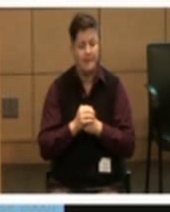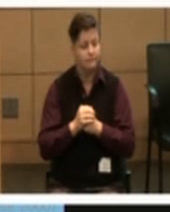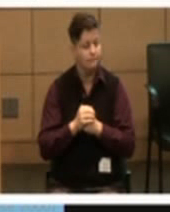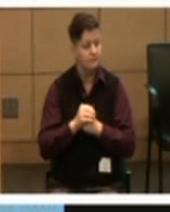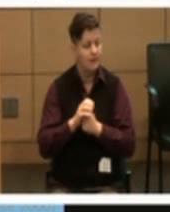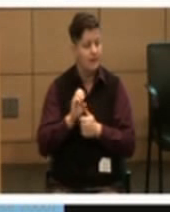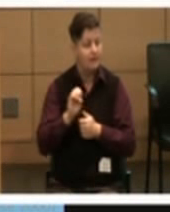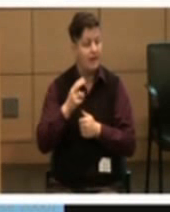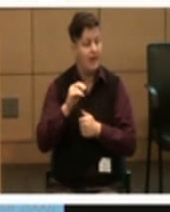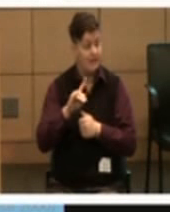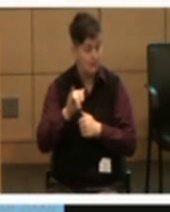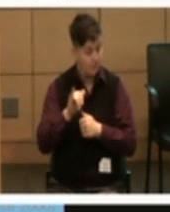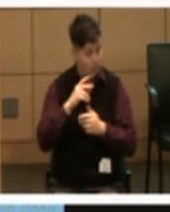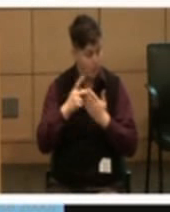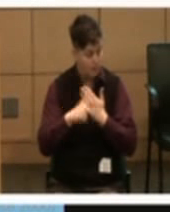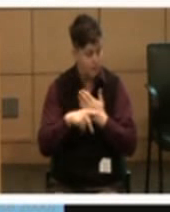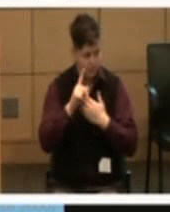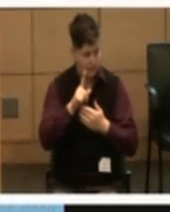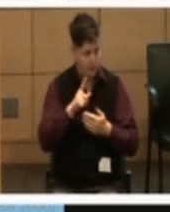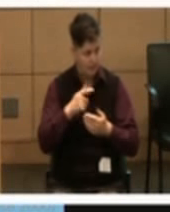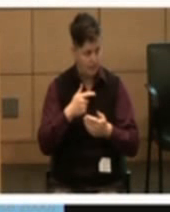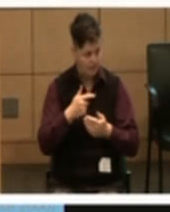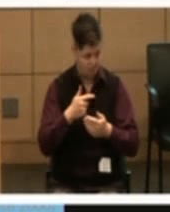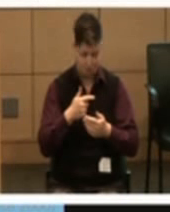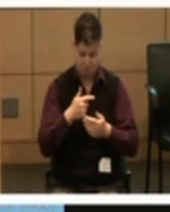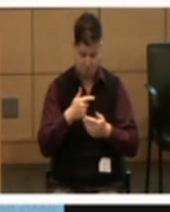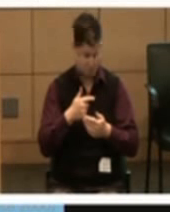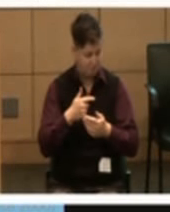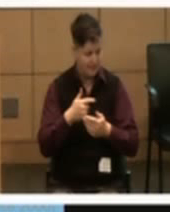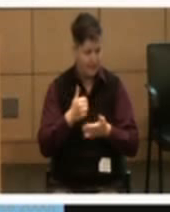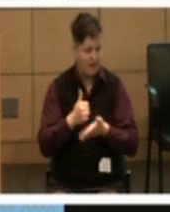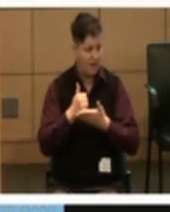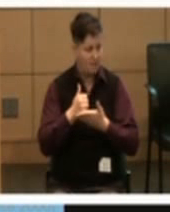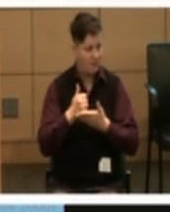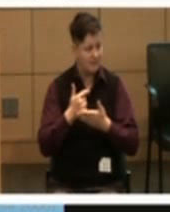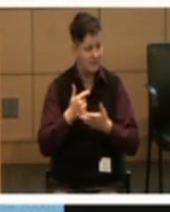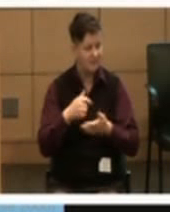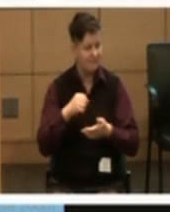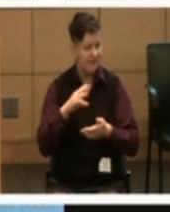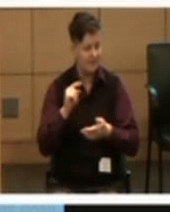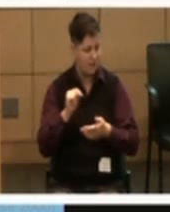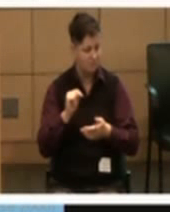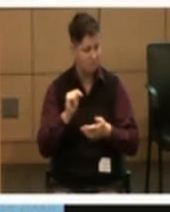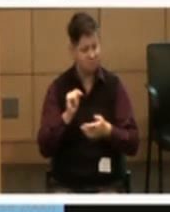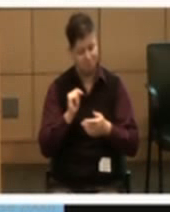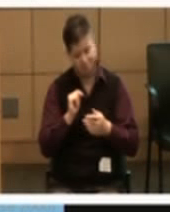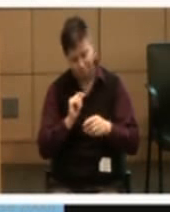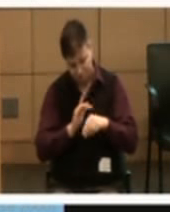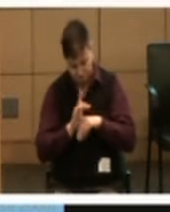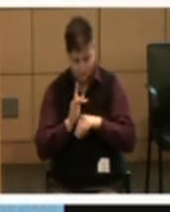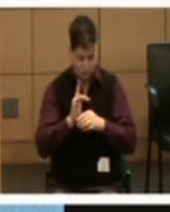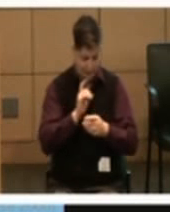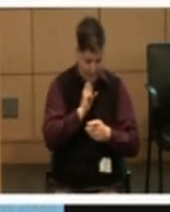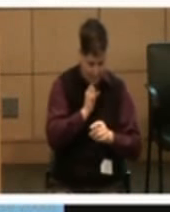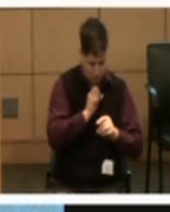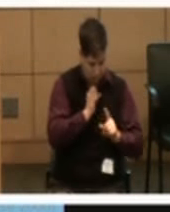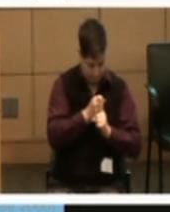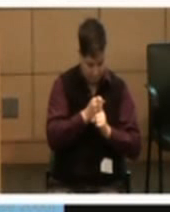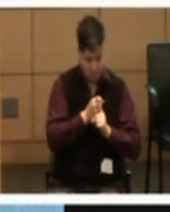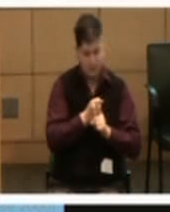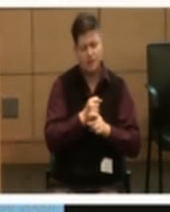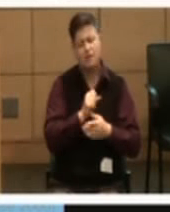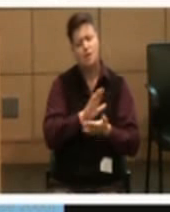children with hearing loss at an earlier age. So while the majority have traditionally been identified at school entry, so